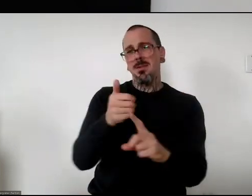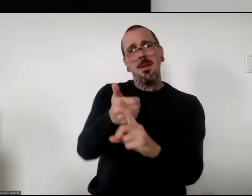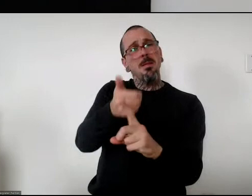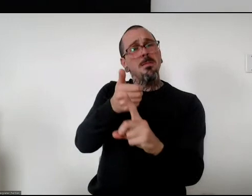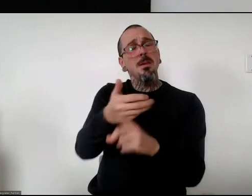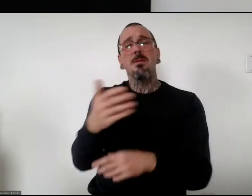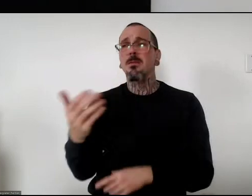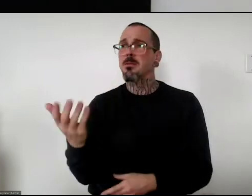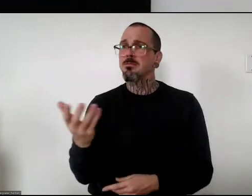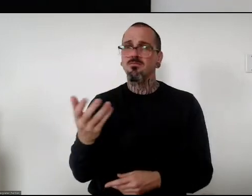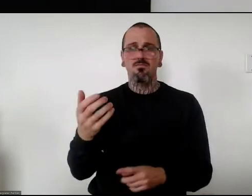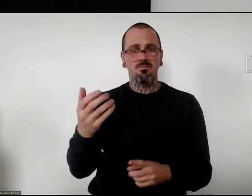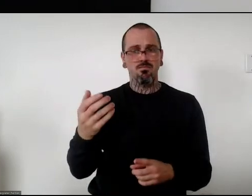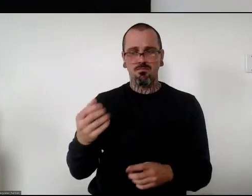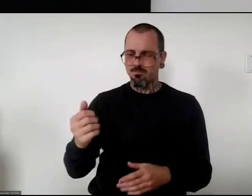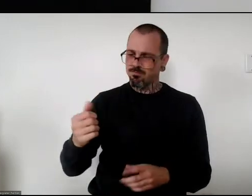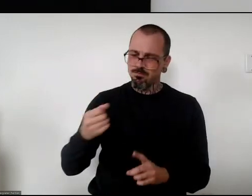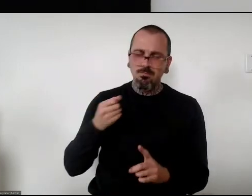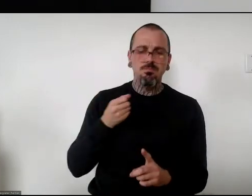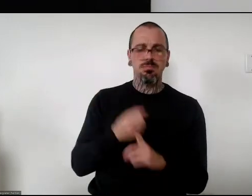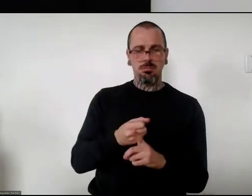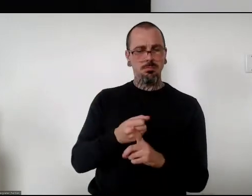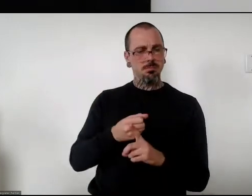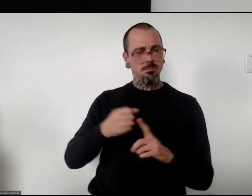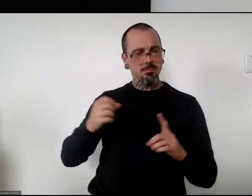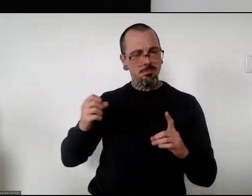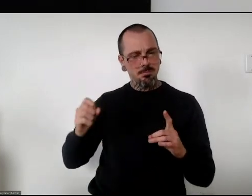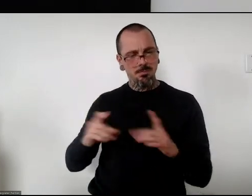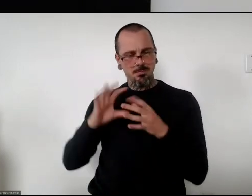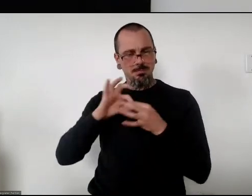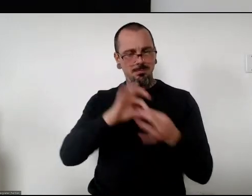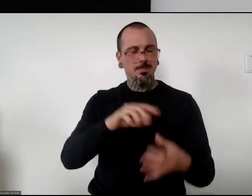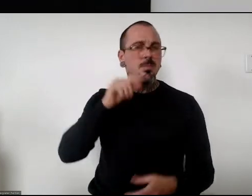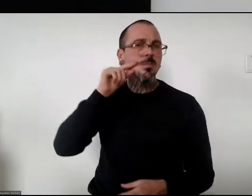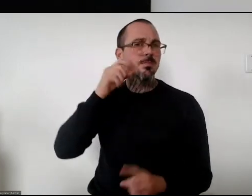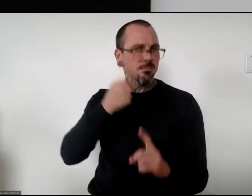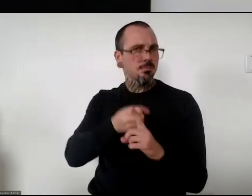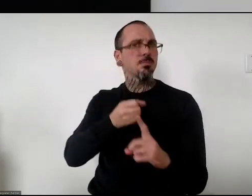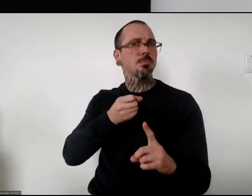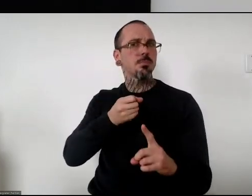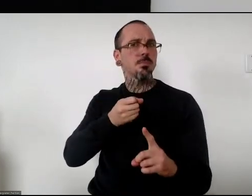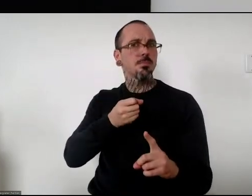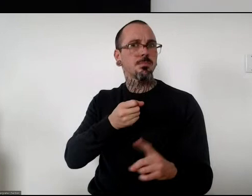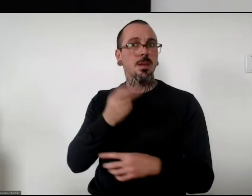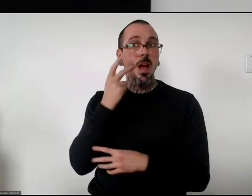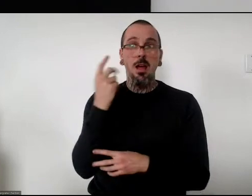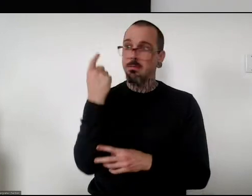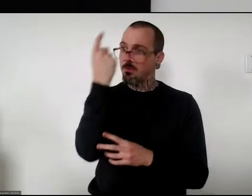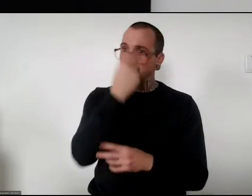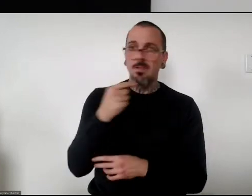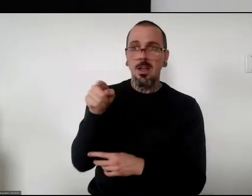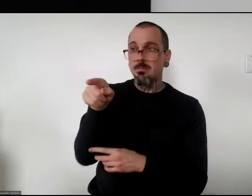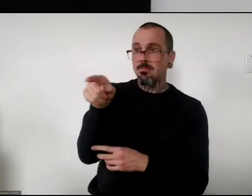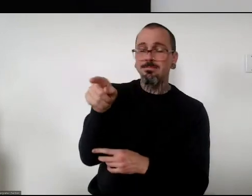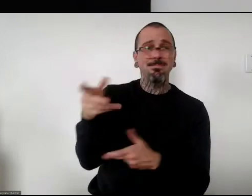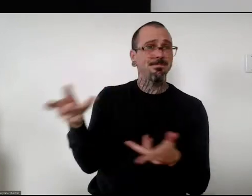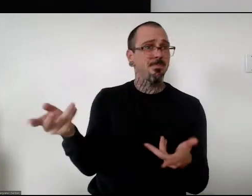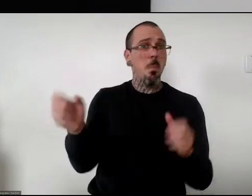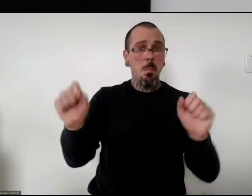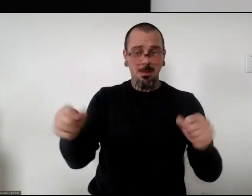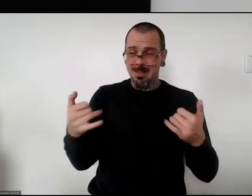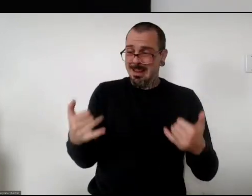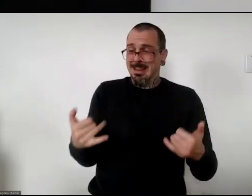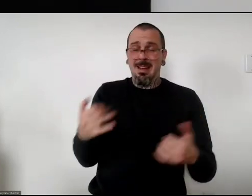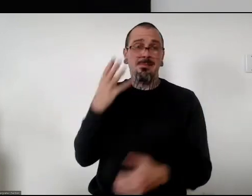violence. I see the faces of individuals who are currently experiencing gender-based violence. I see the faces of survivors